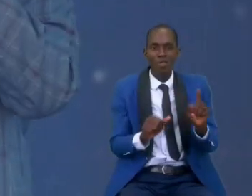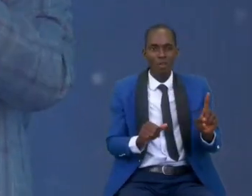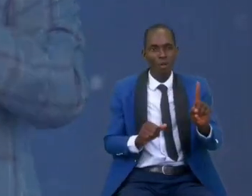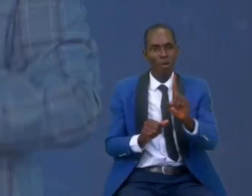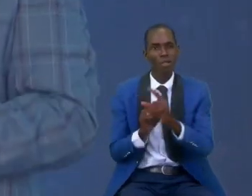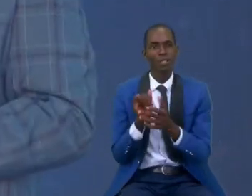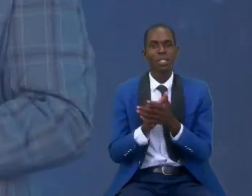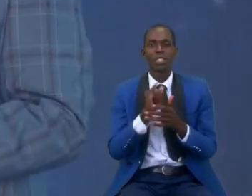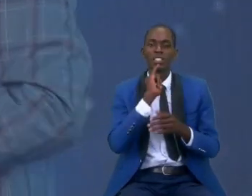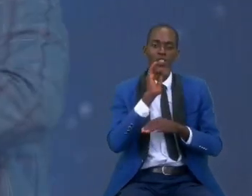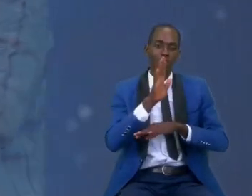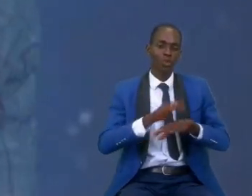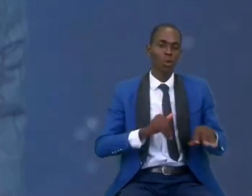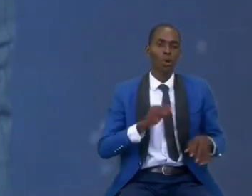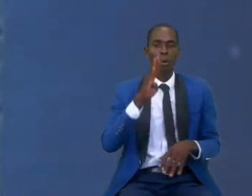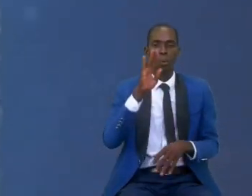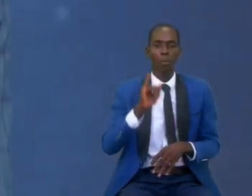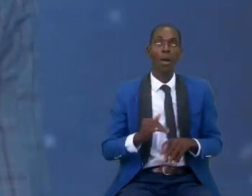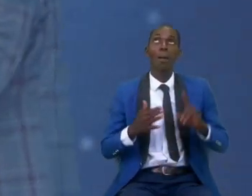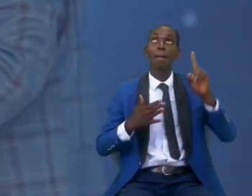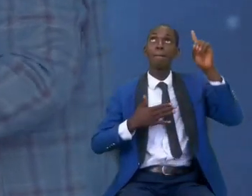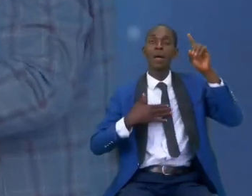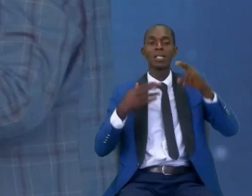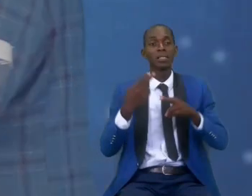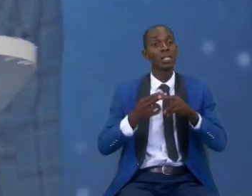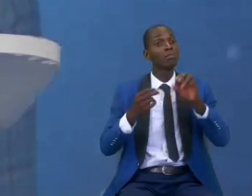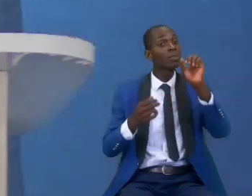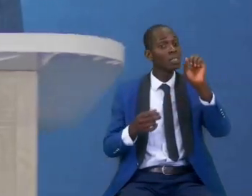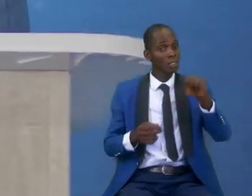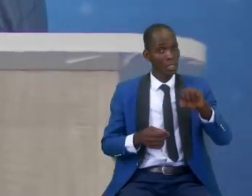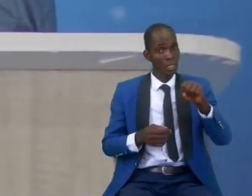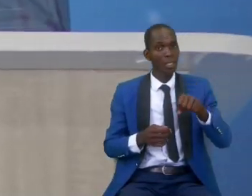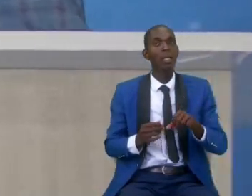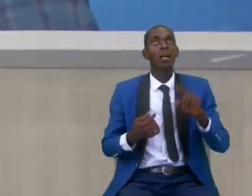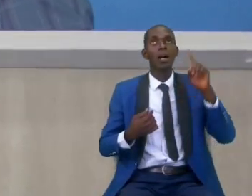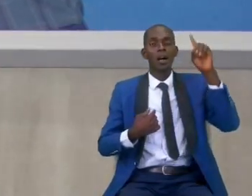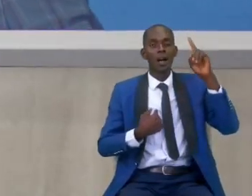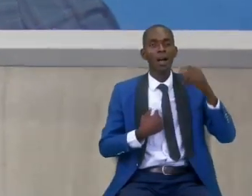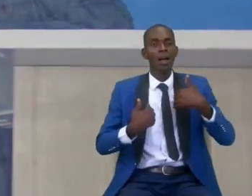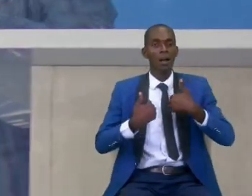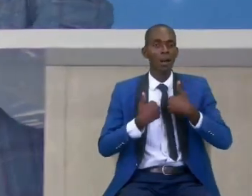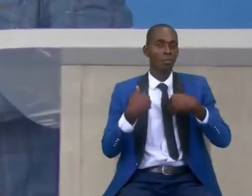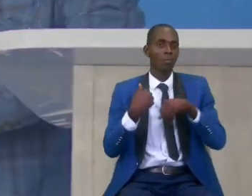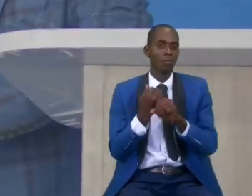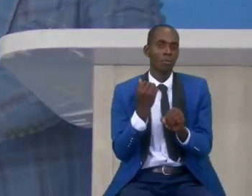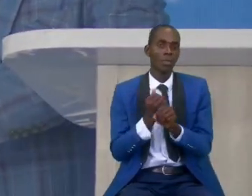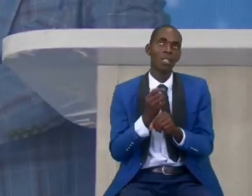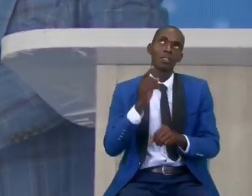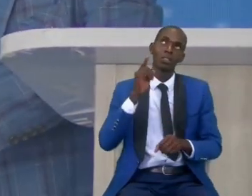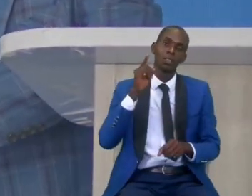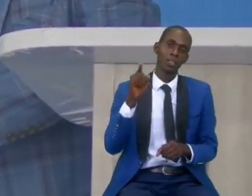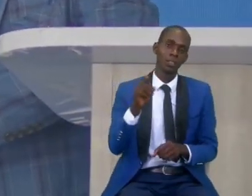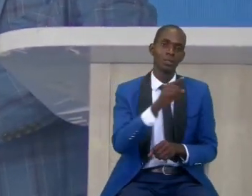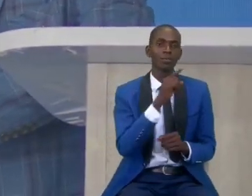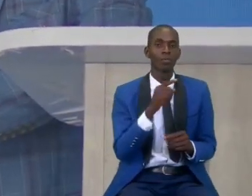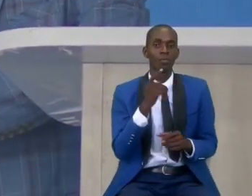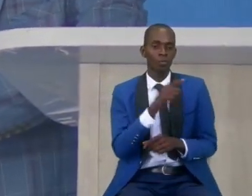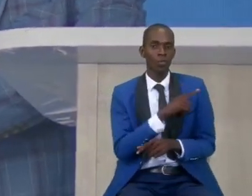yes, I have made him. The Lord uses those two words,